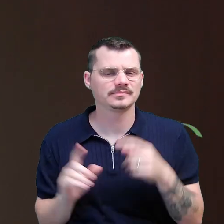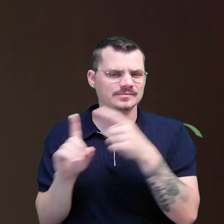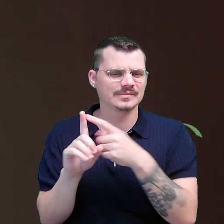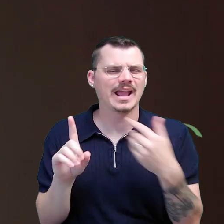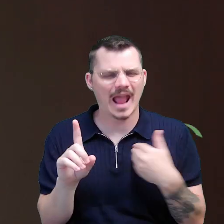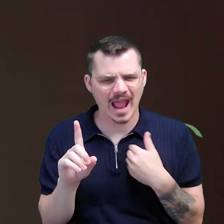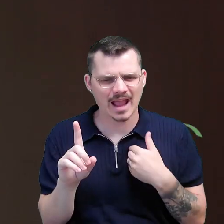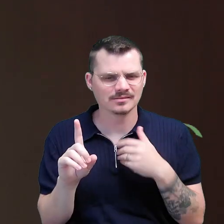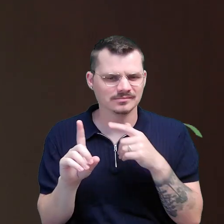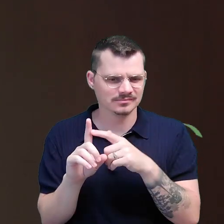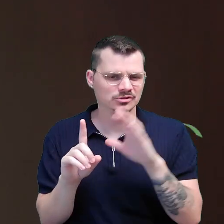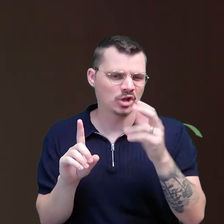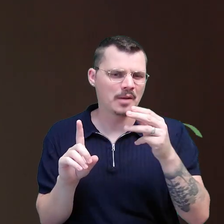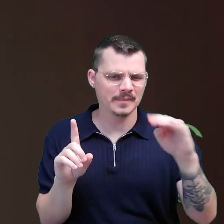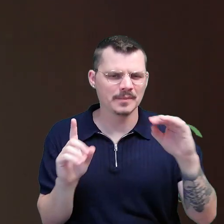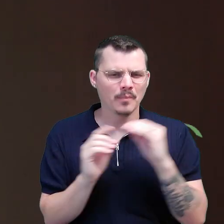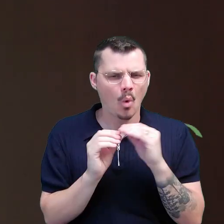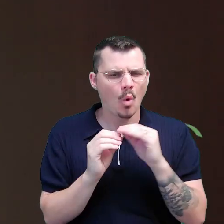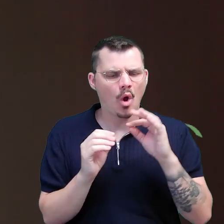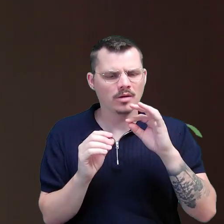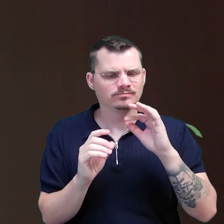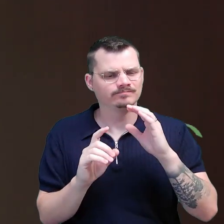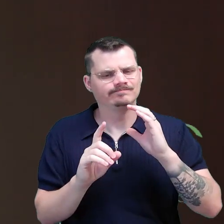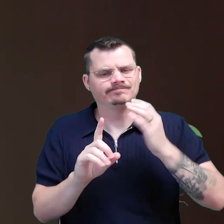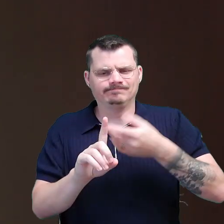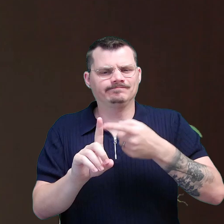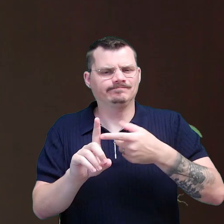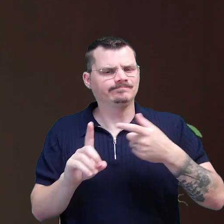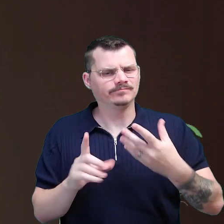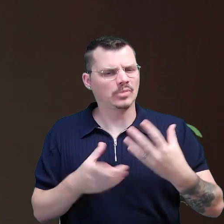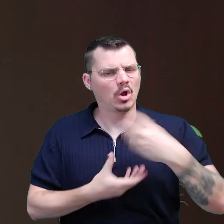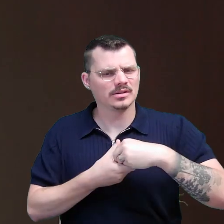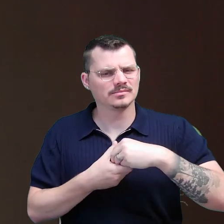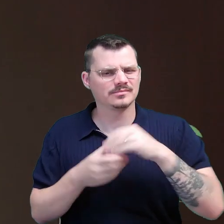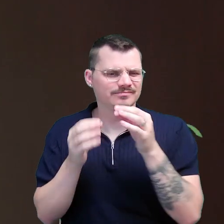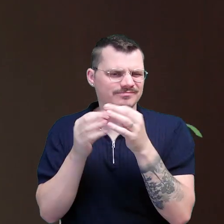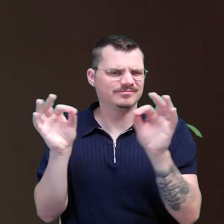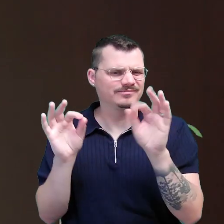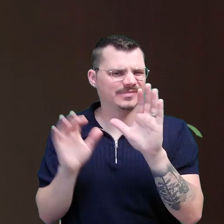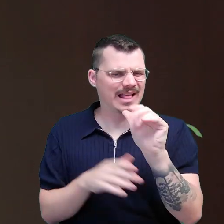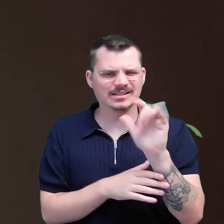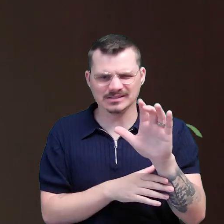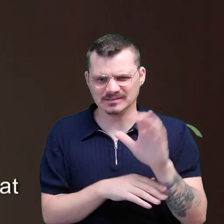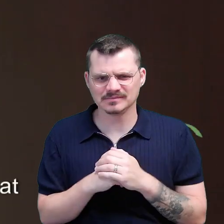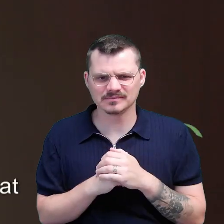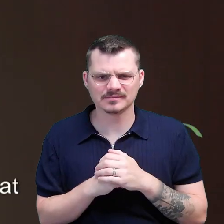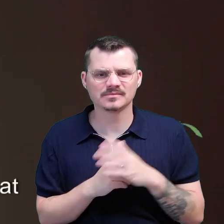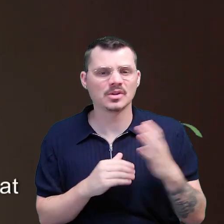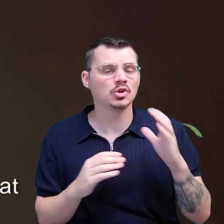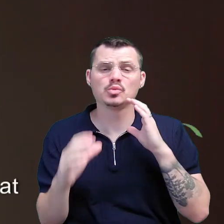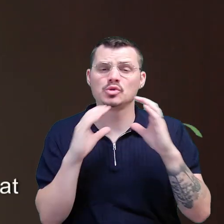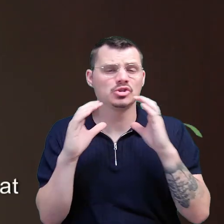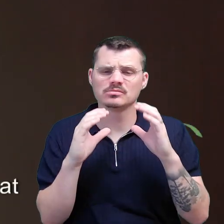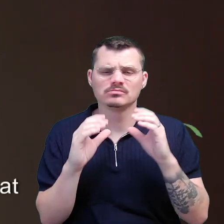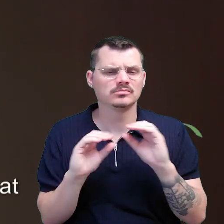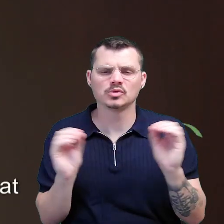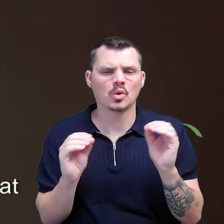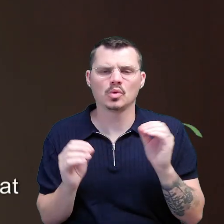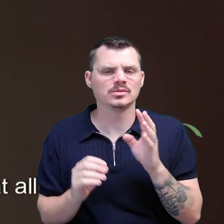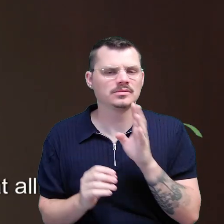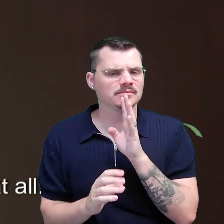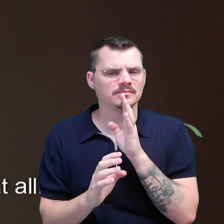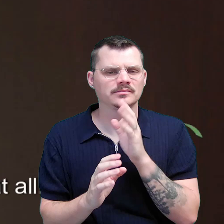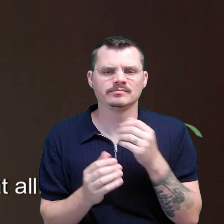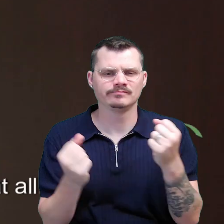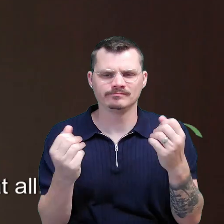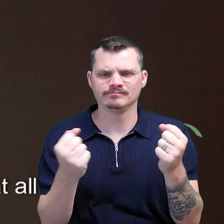more classically defined type of autism and communicates without speech. And at